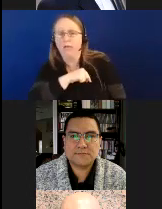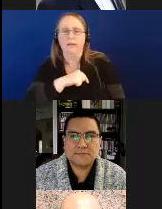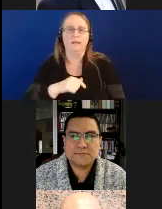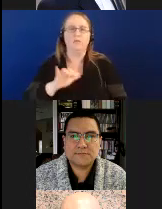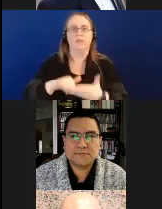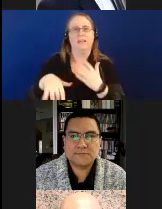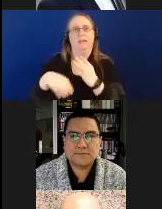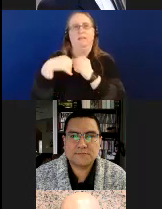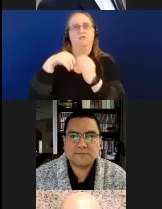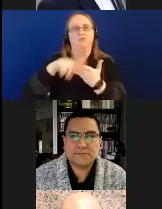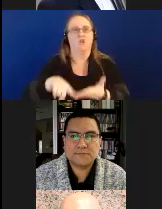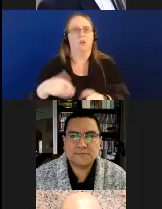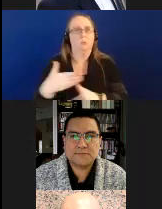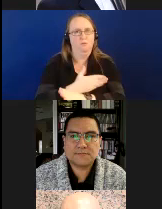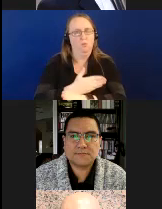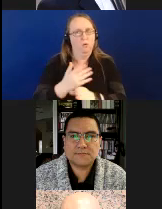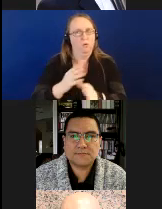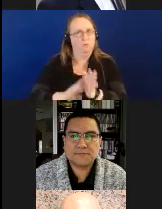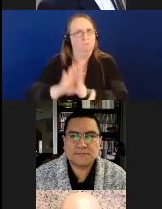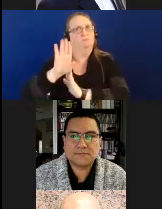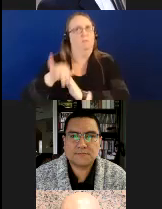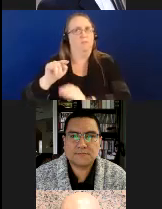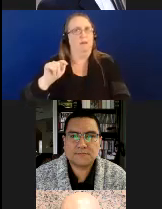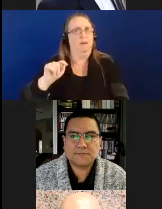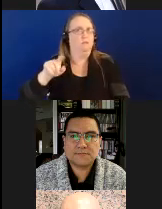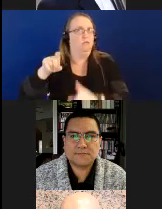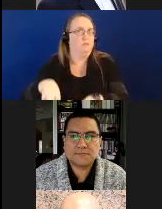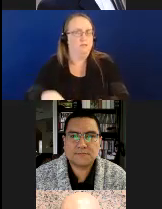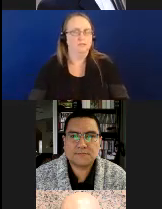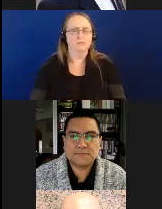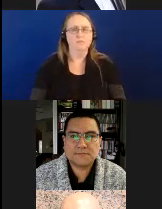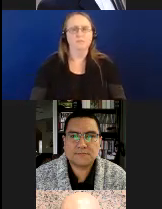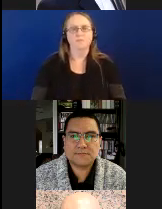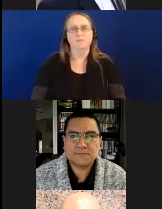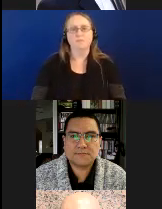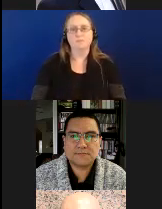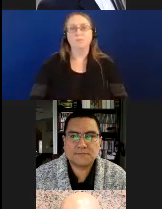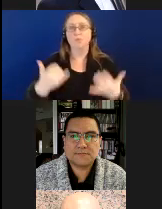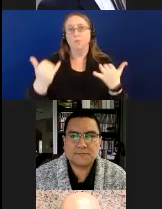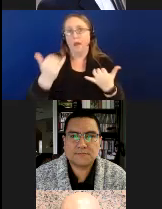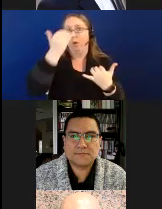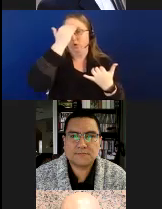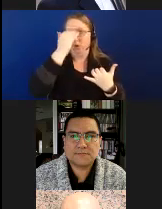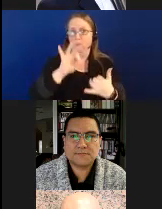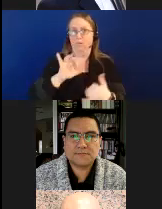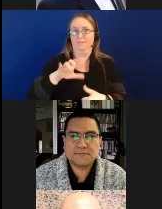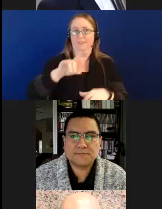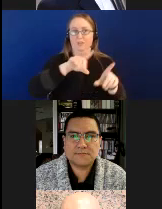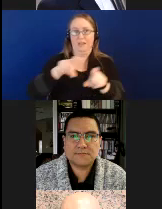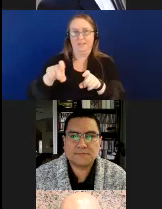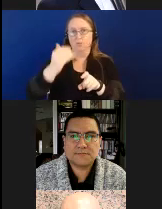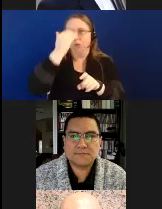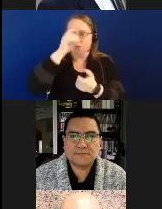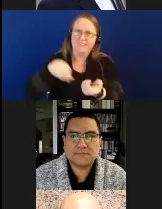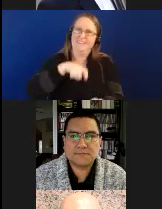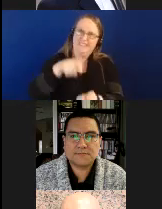check that we need before we build that test. When we build the test, we now know, because of field testing, exactly how hard